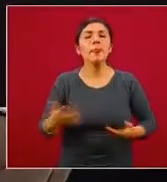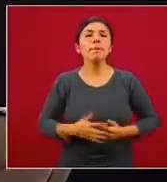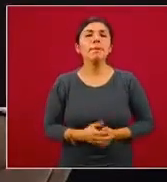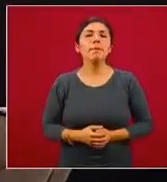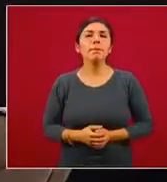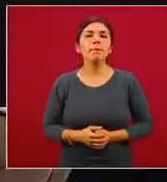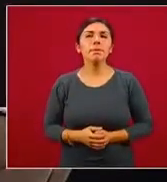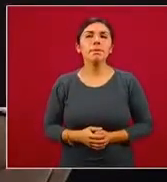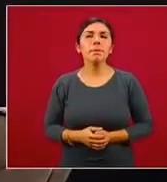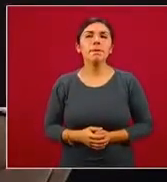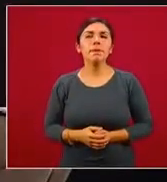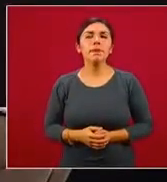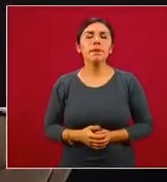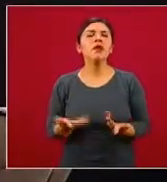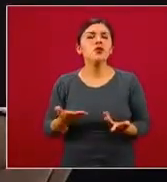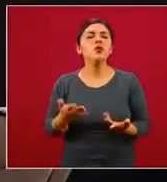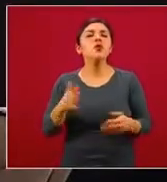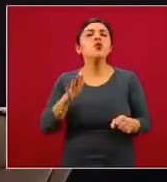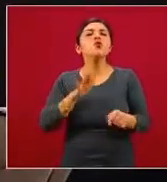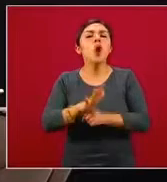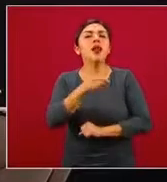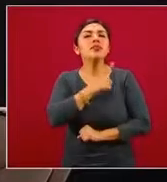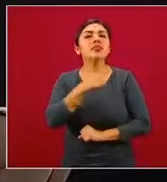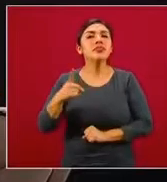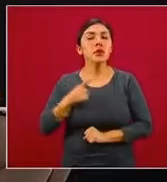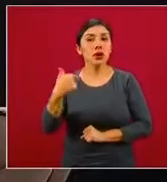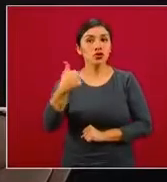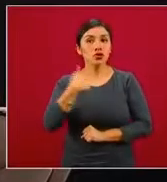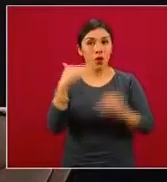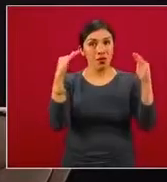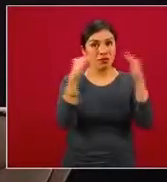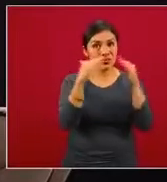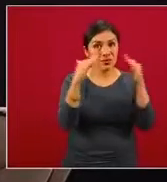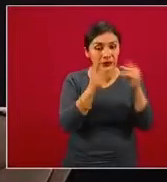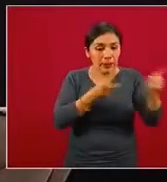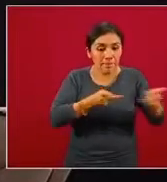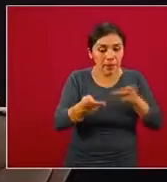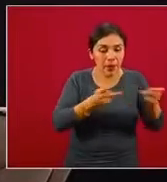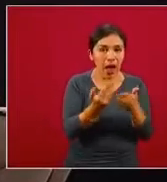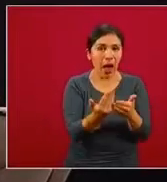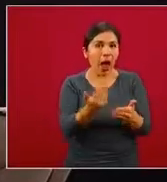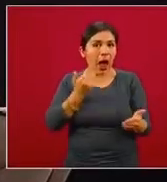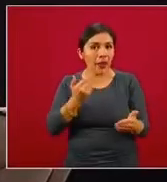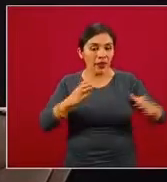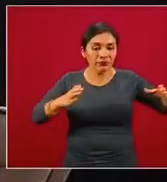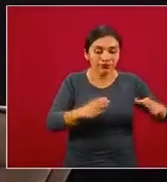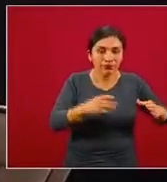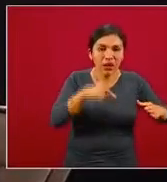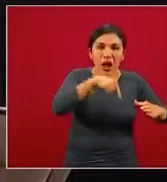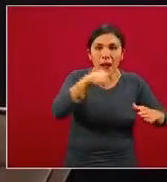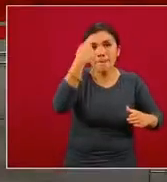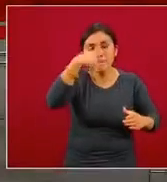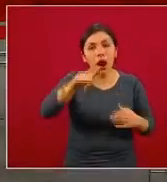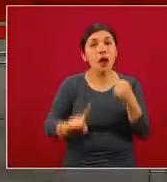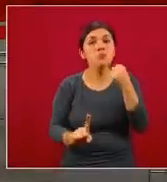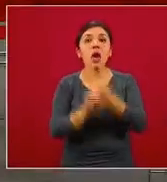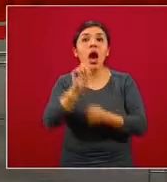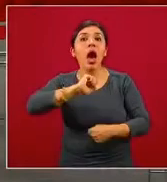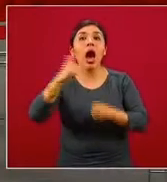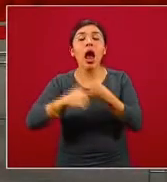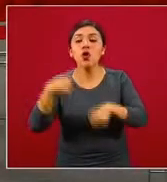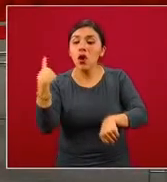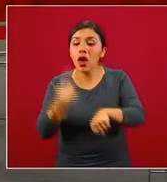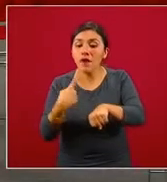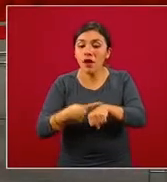have reports of people who have had rebounds, people who had recovered from